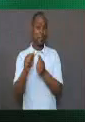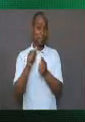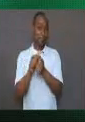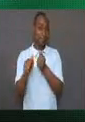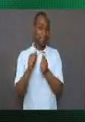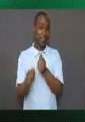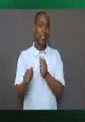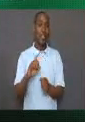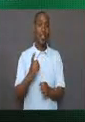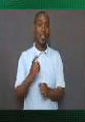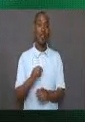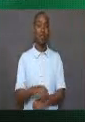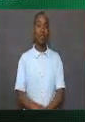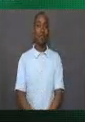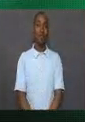or pathogens.